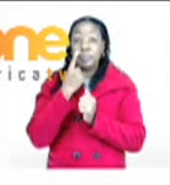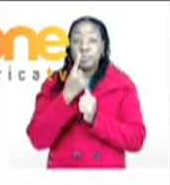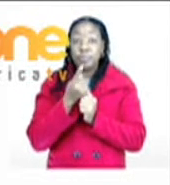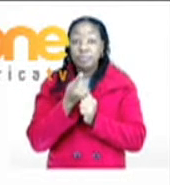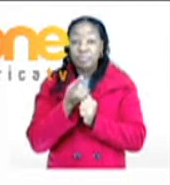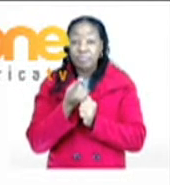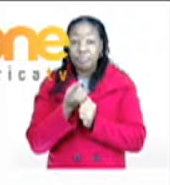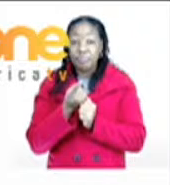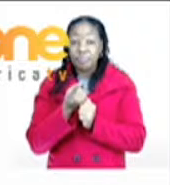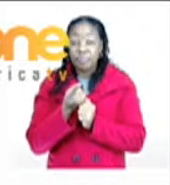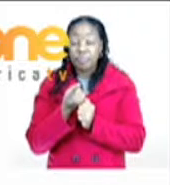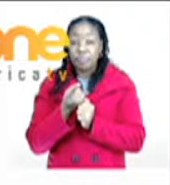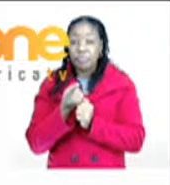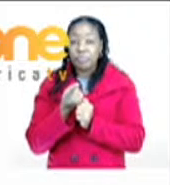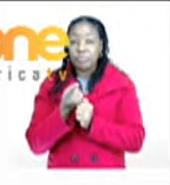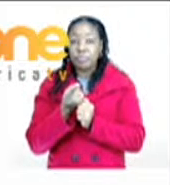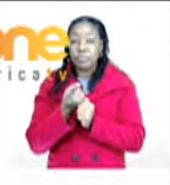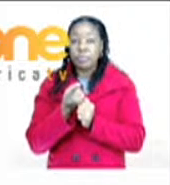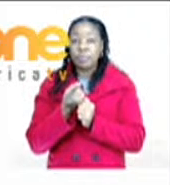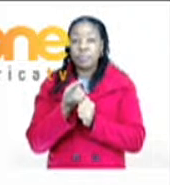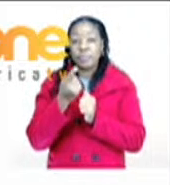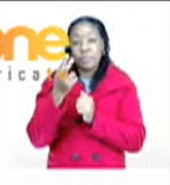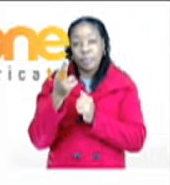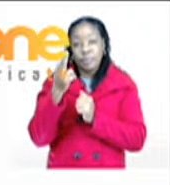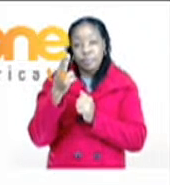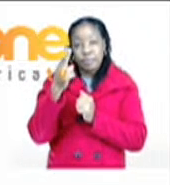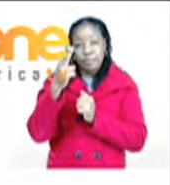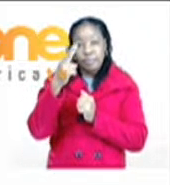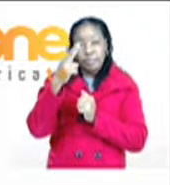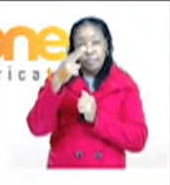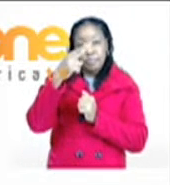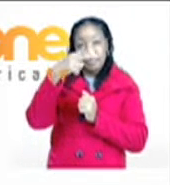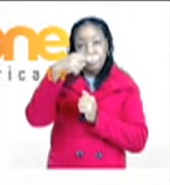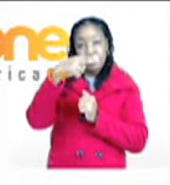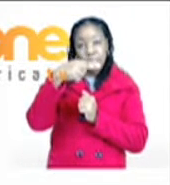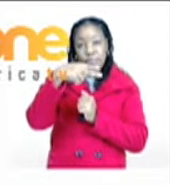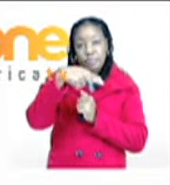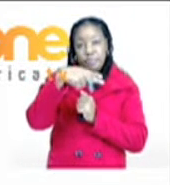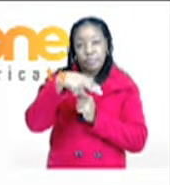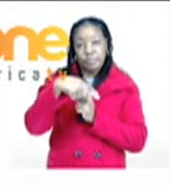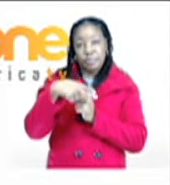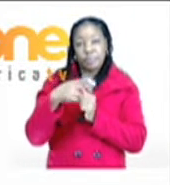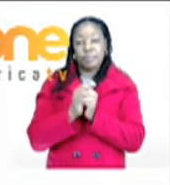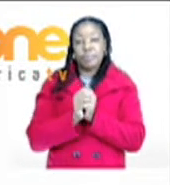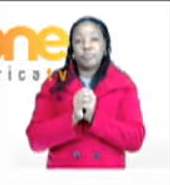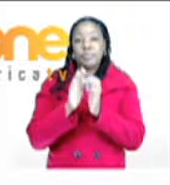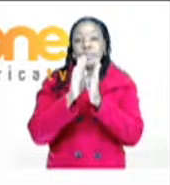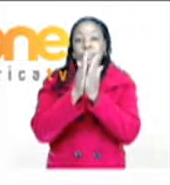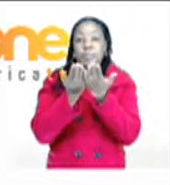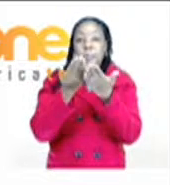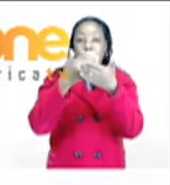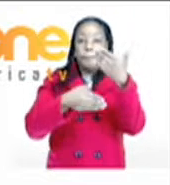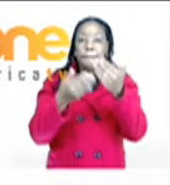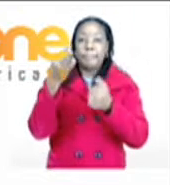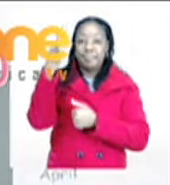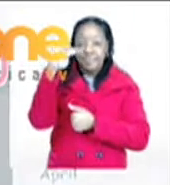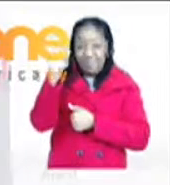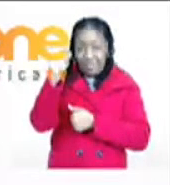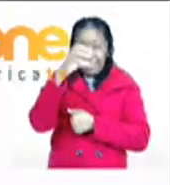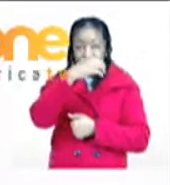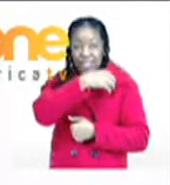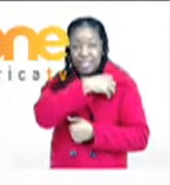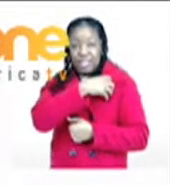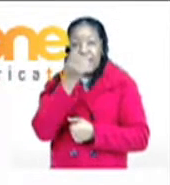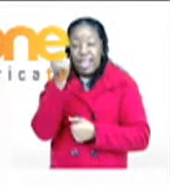instructions are: cut out the emblems on page 9, and our page